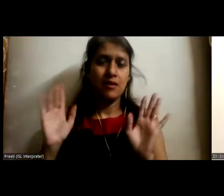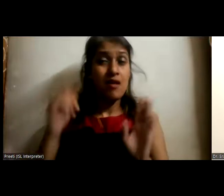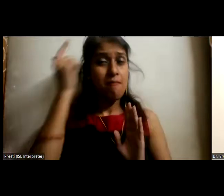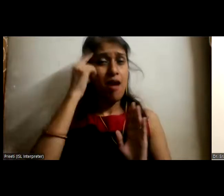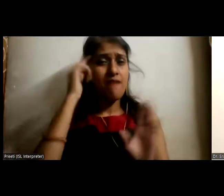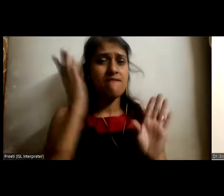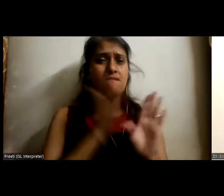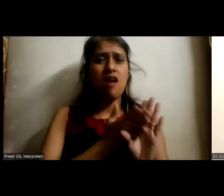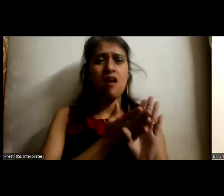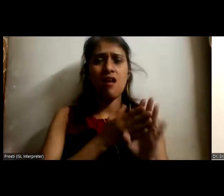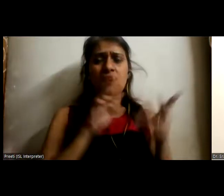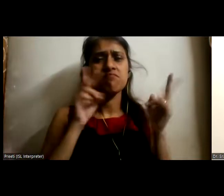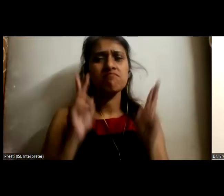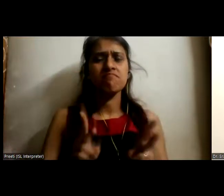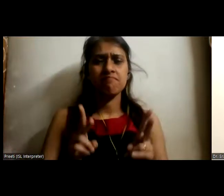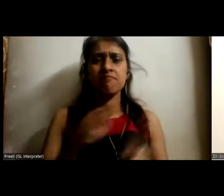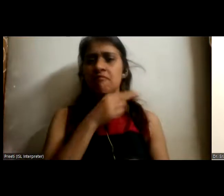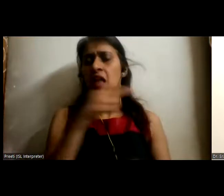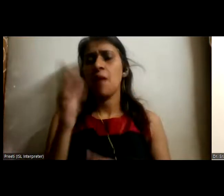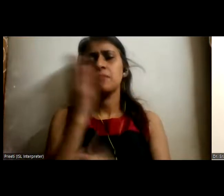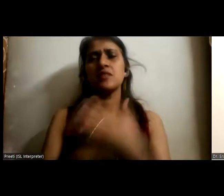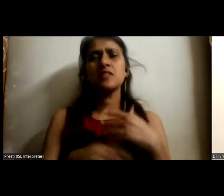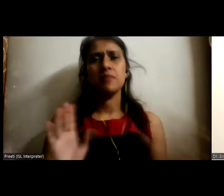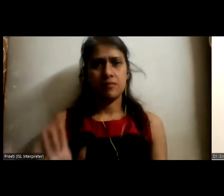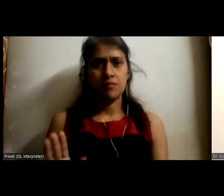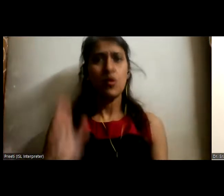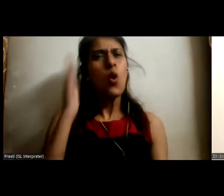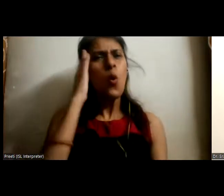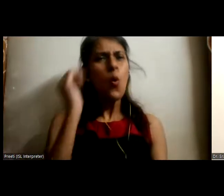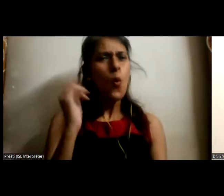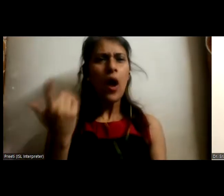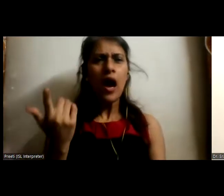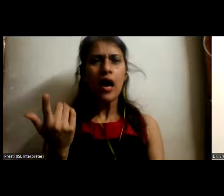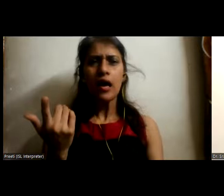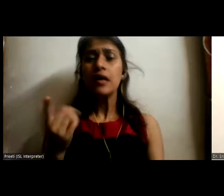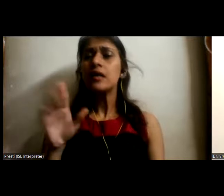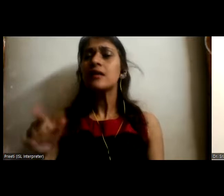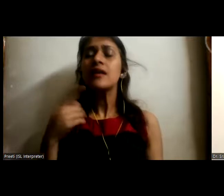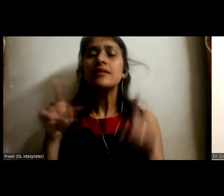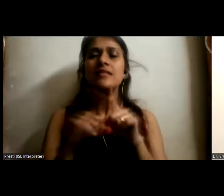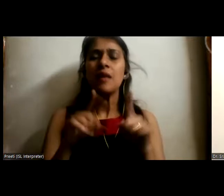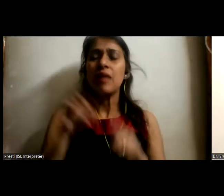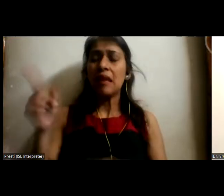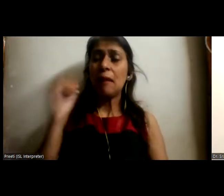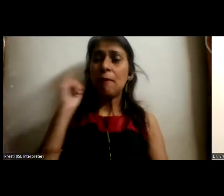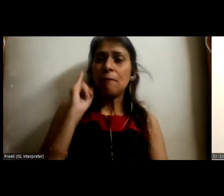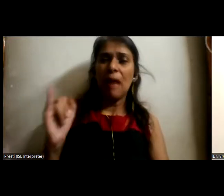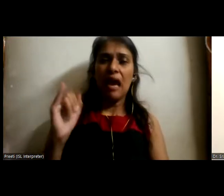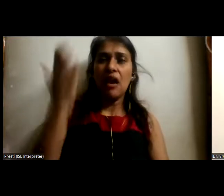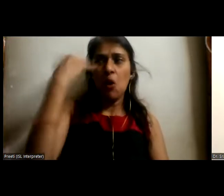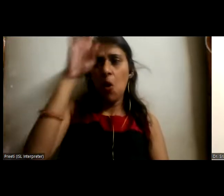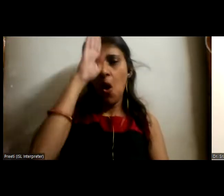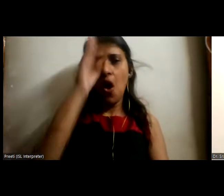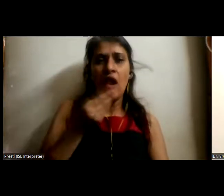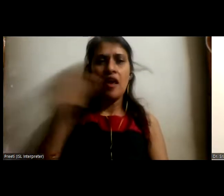stigma called as disability. And why so? Because it was always considered as a sin. It was considered that if